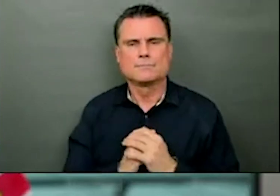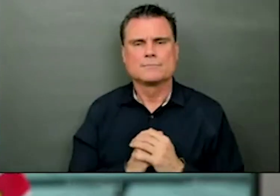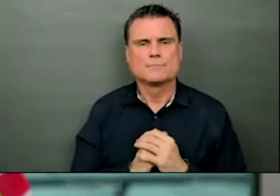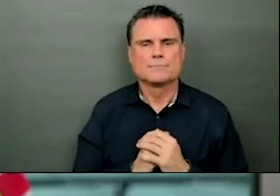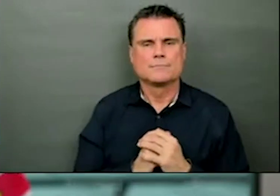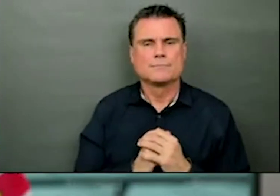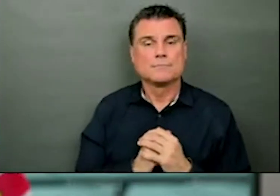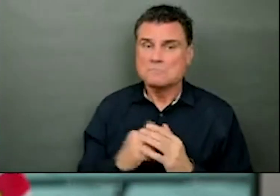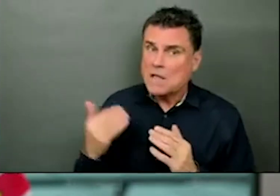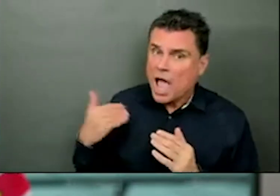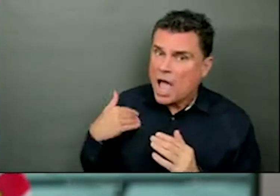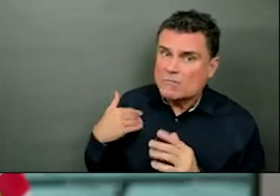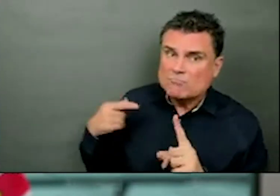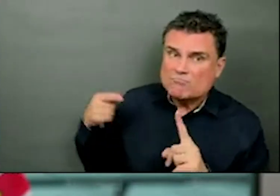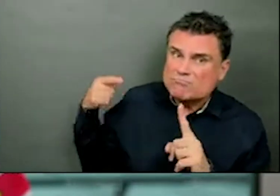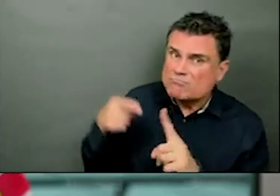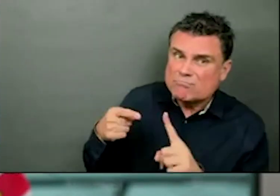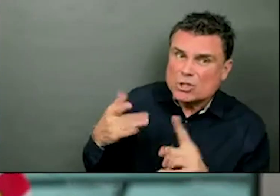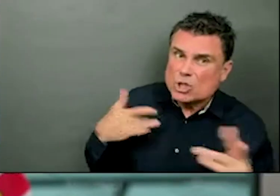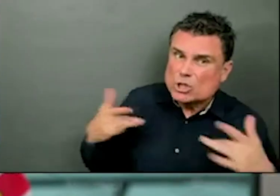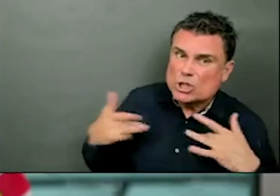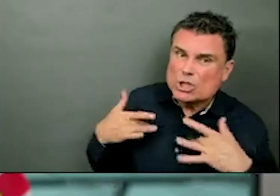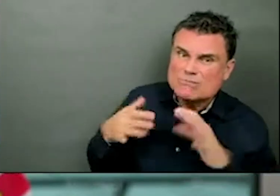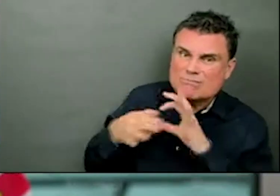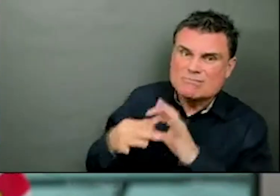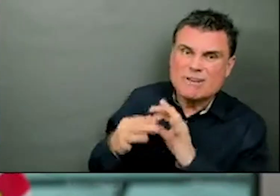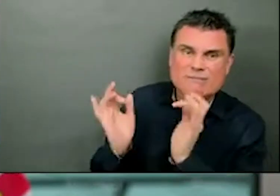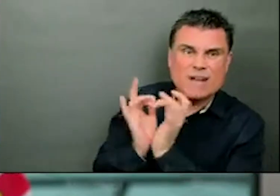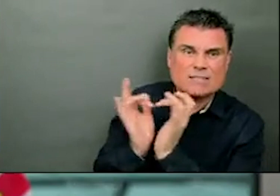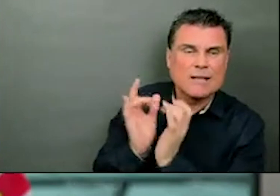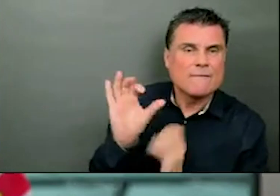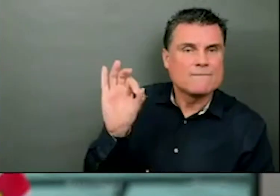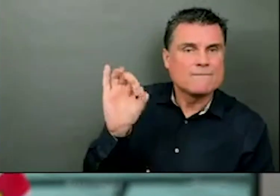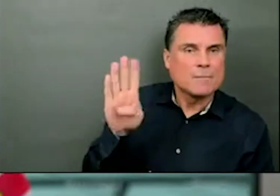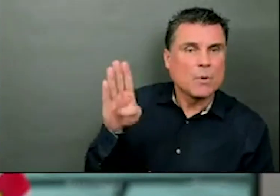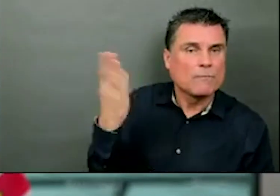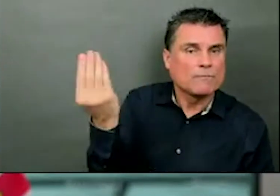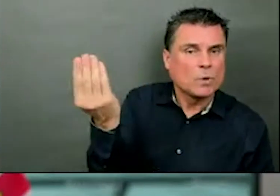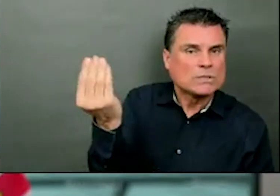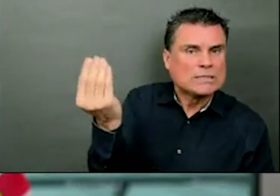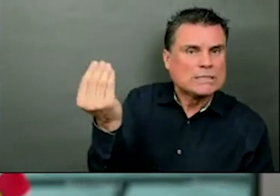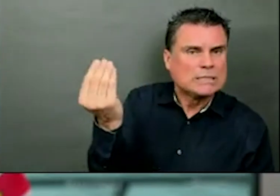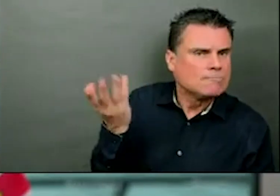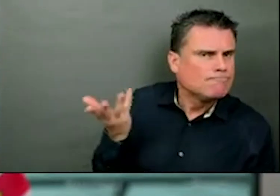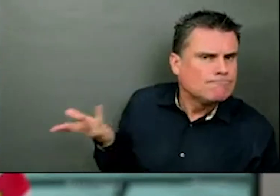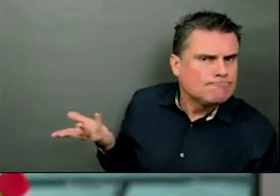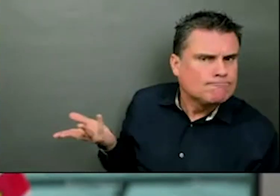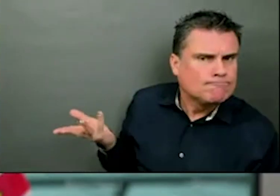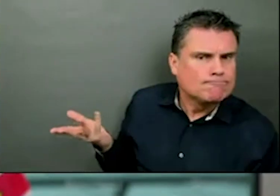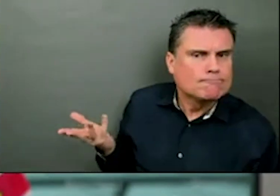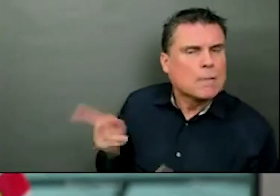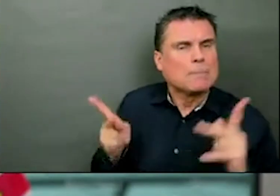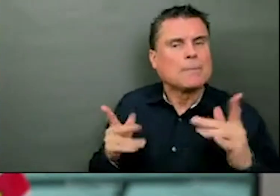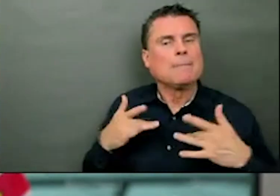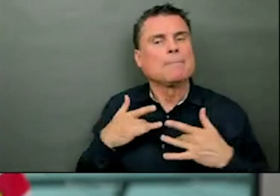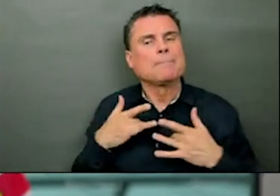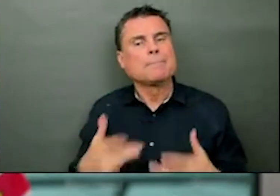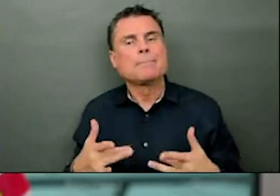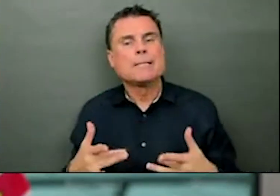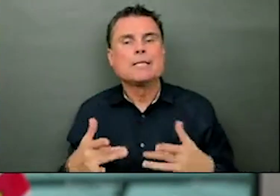specific concerns associated with the way that people typically gather and celebrate on Valentine's